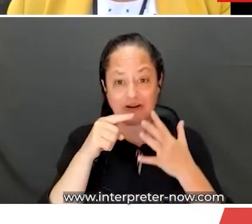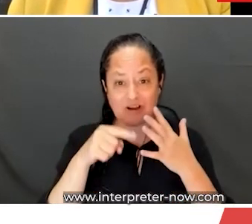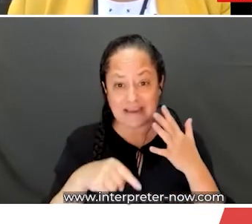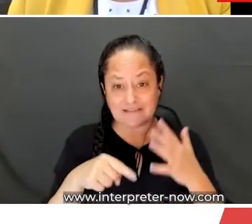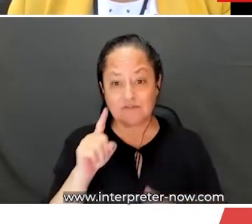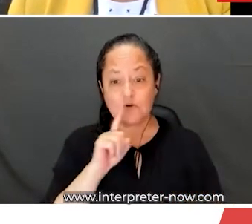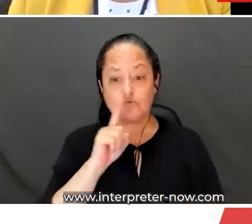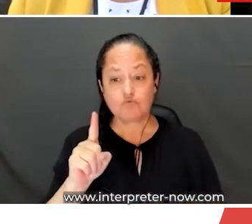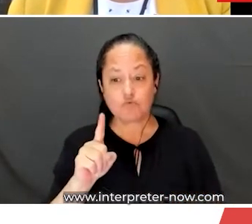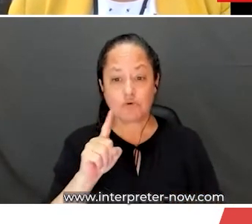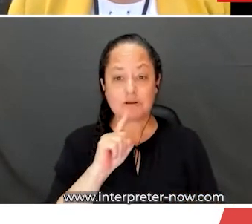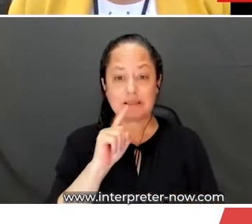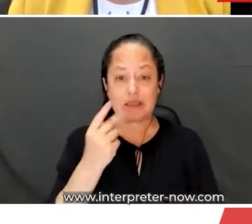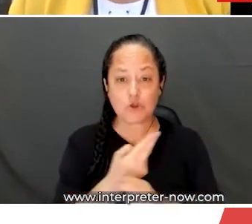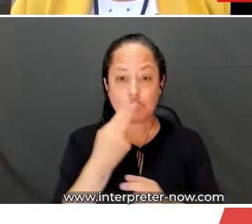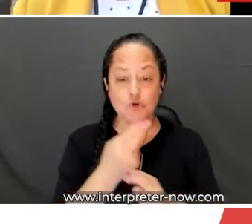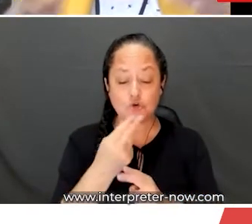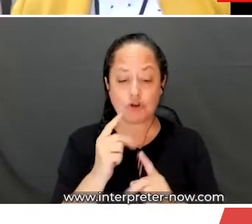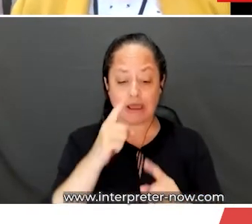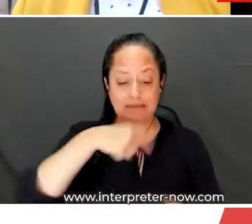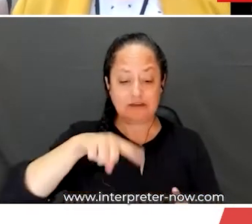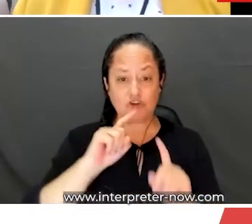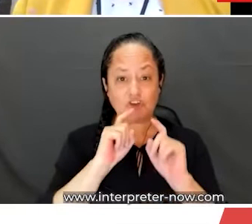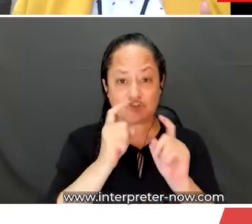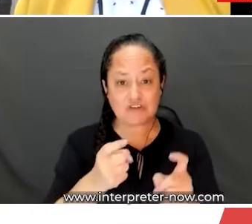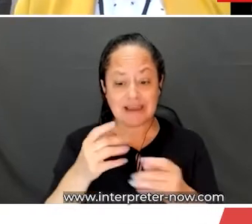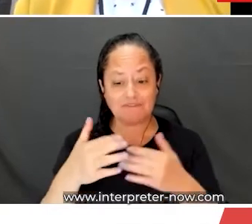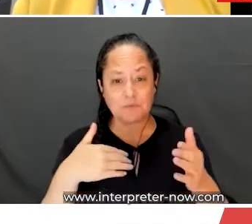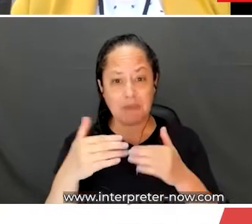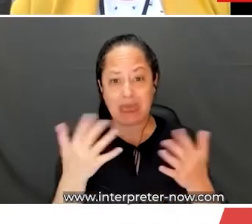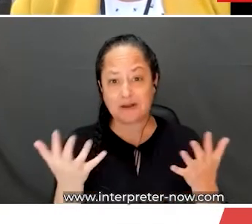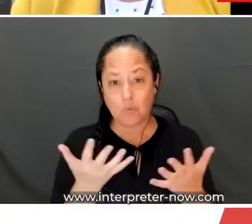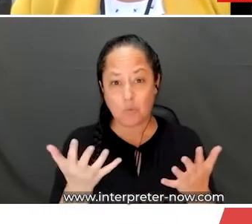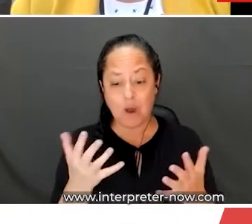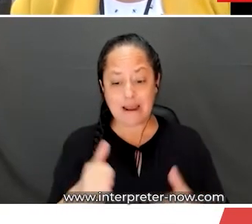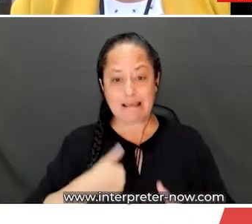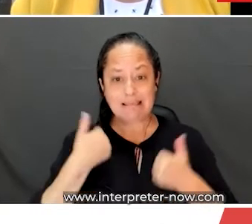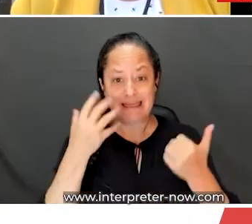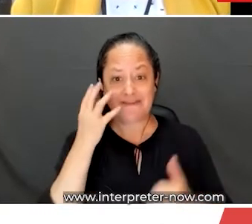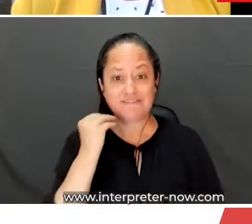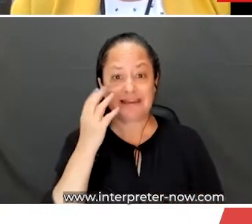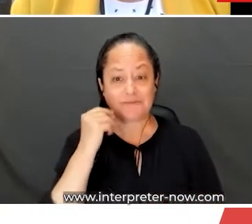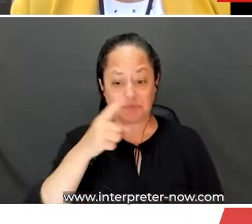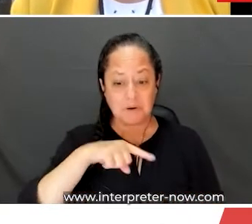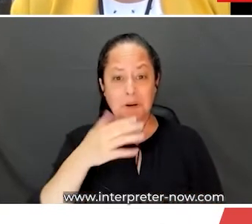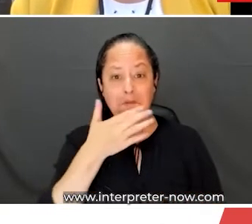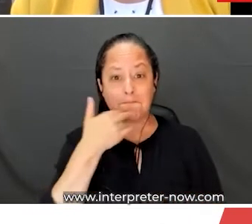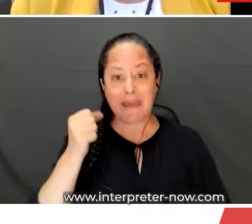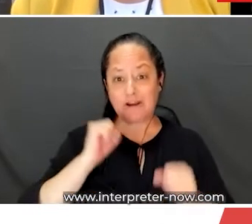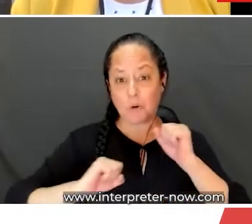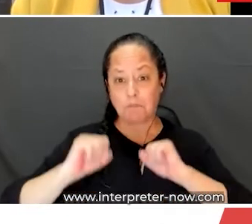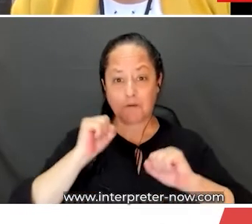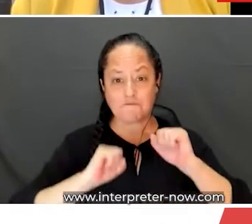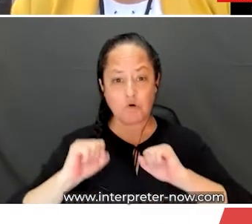we really truly utilize each other's gifts, no matter what they are, in lived experience, we'd all be better performing, and we'd